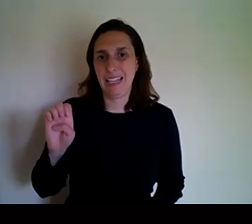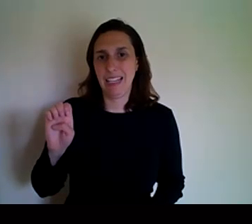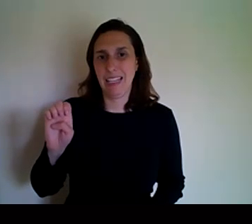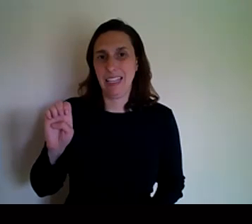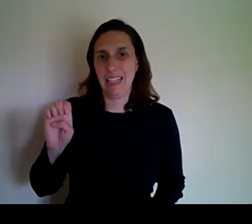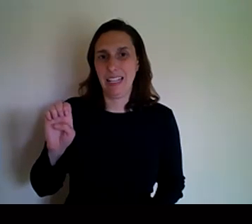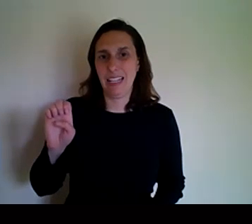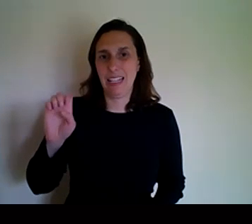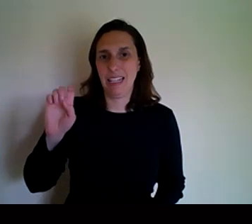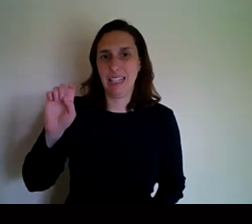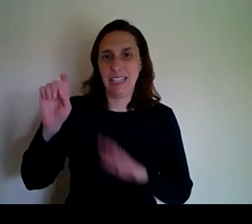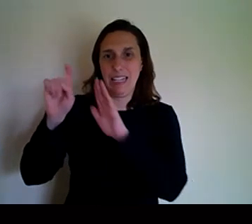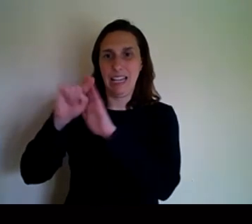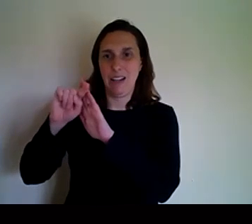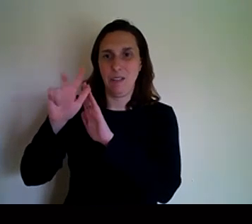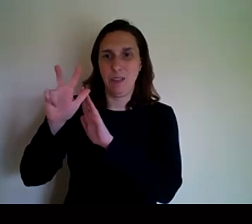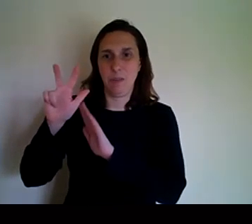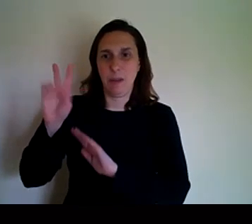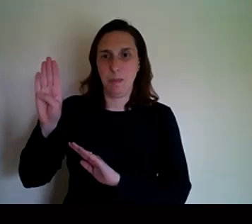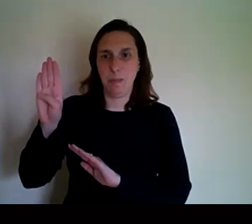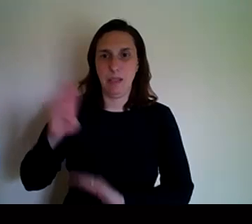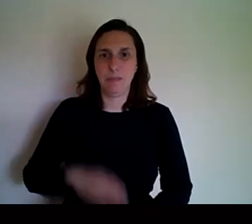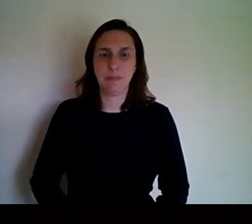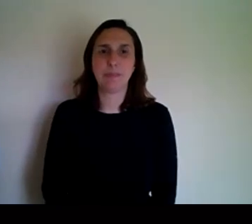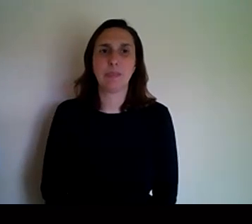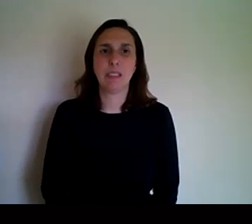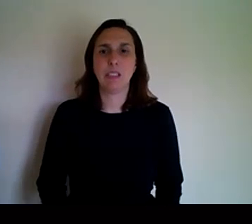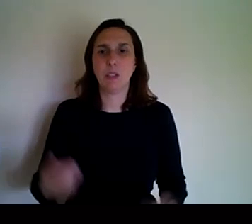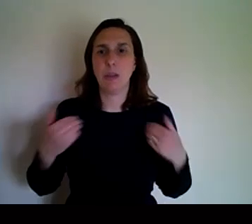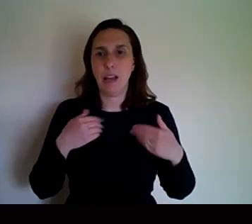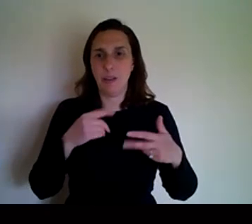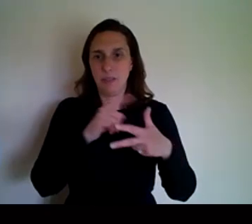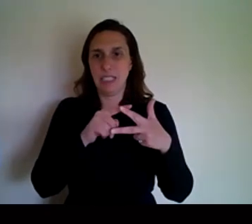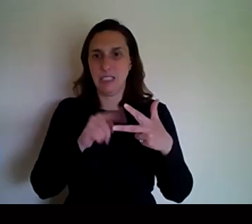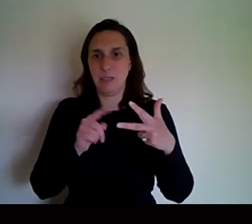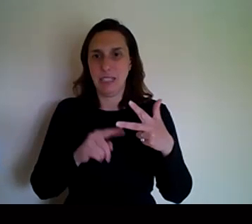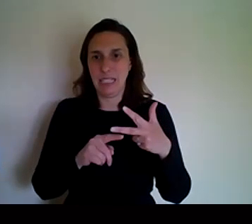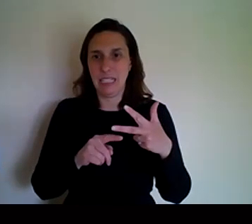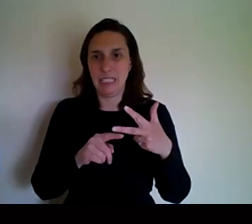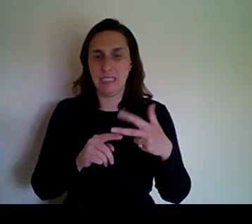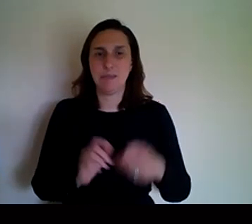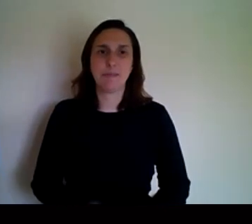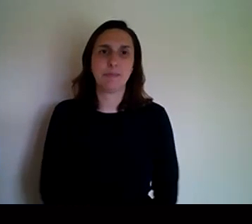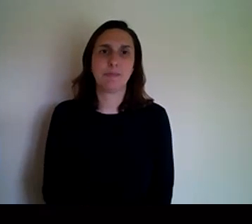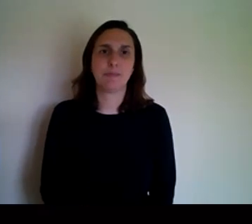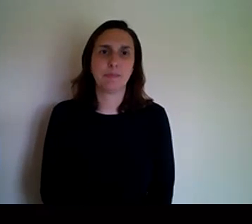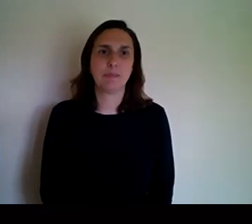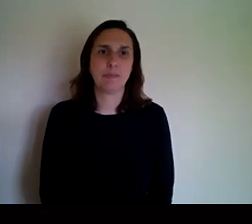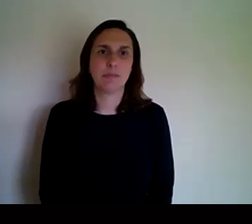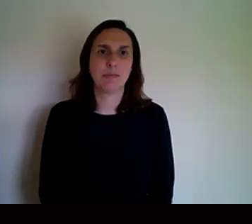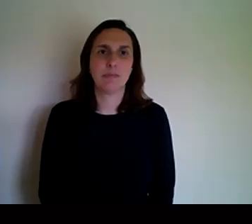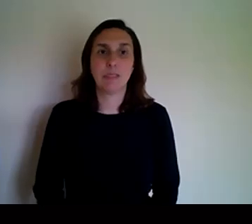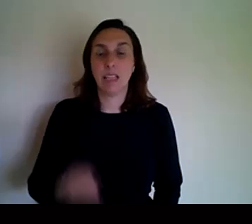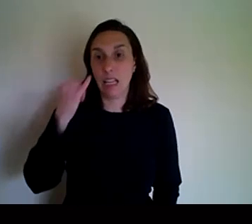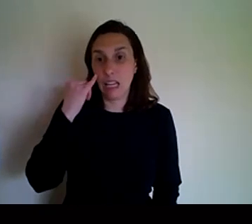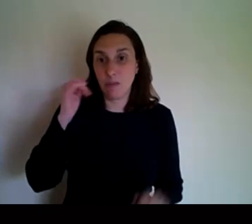e negative 3b. And so we have these 3 things going together. If we can find A, we